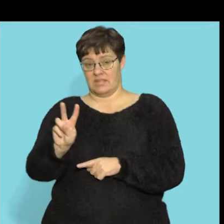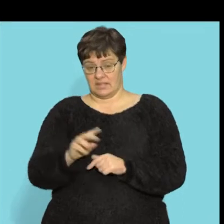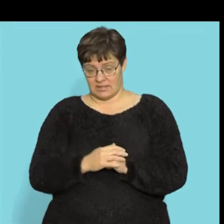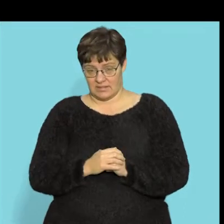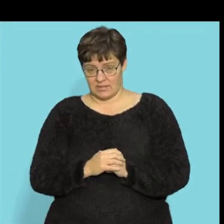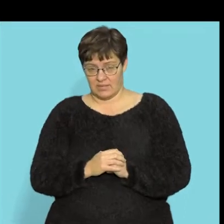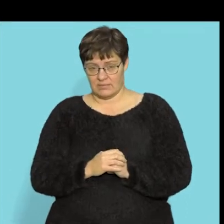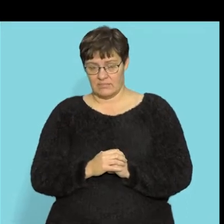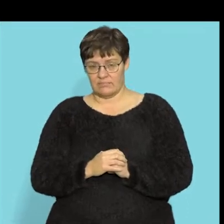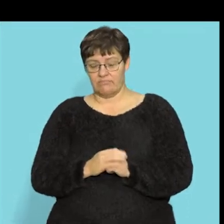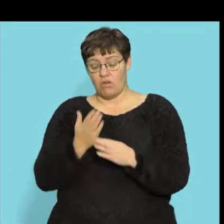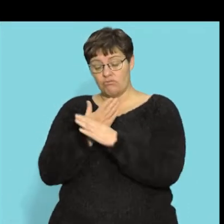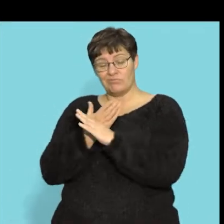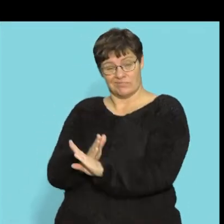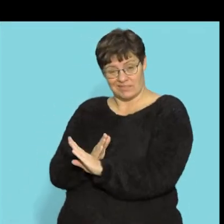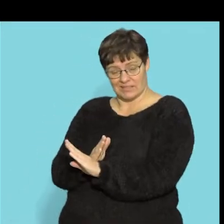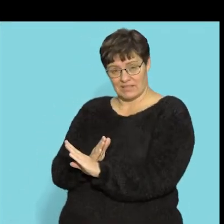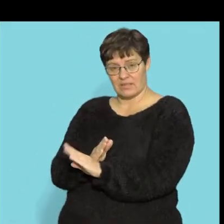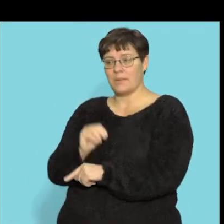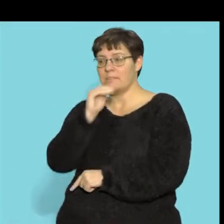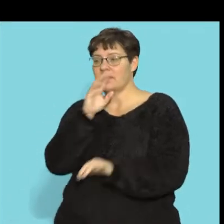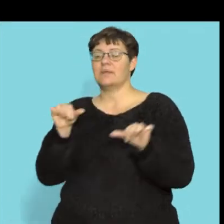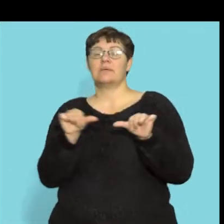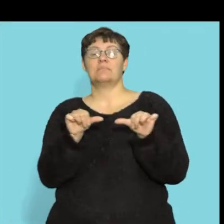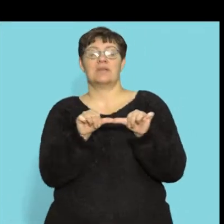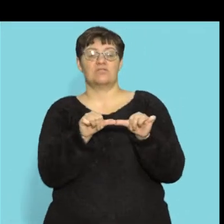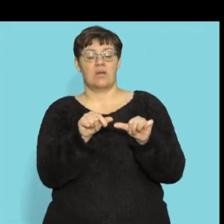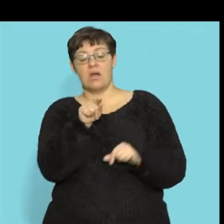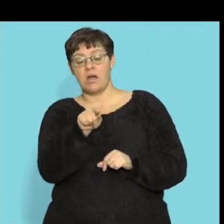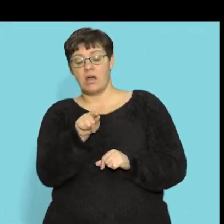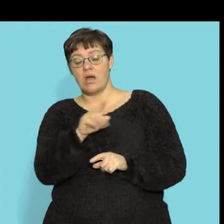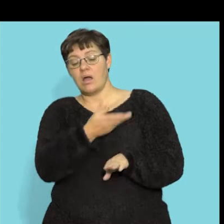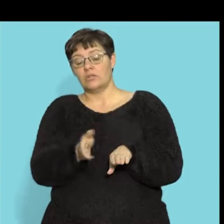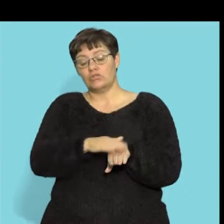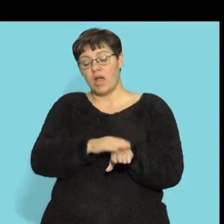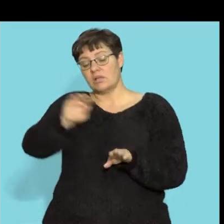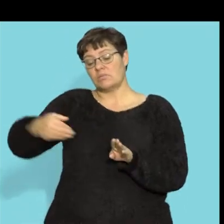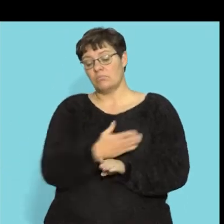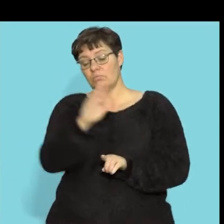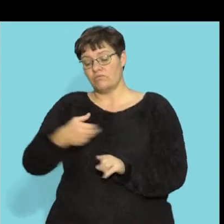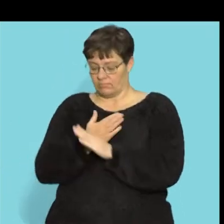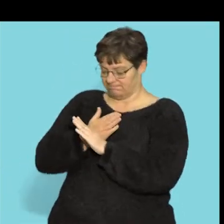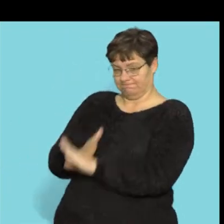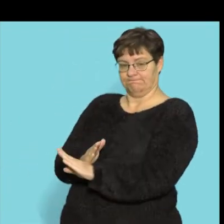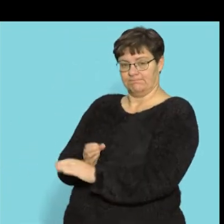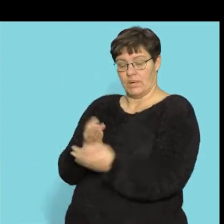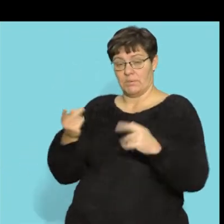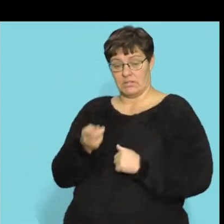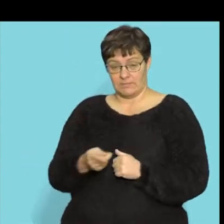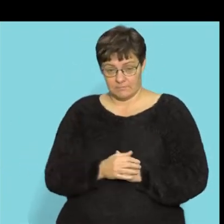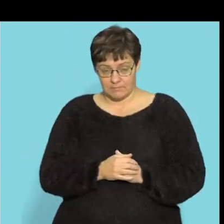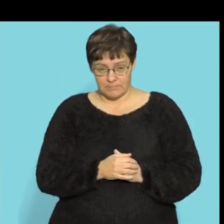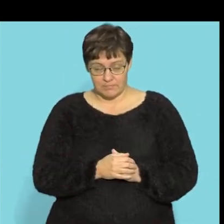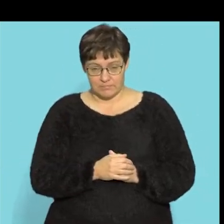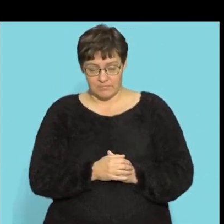know. And now, when it comes to resistance, resistance is actually the measure of the opposition to the moving charge. So if